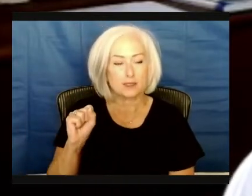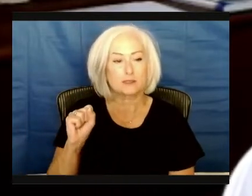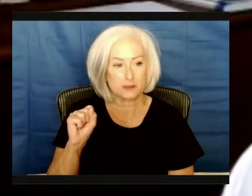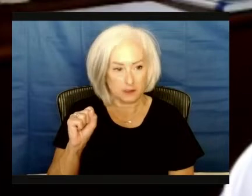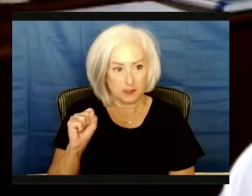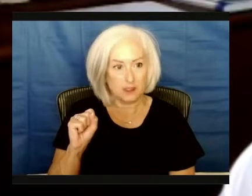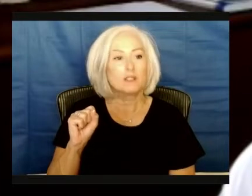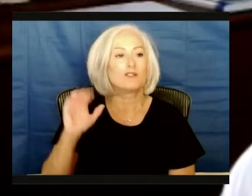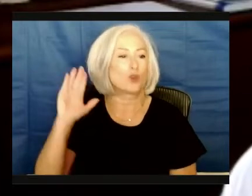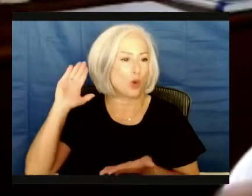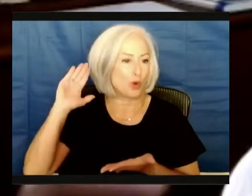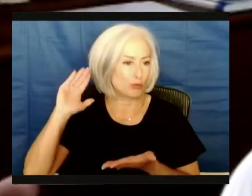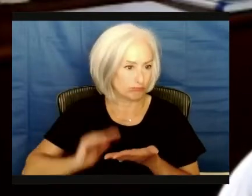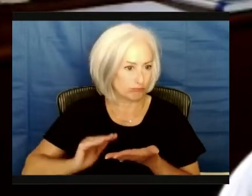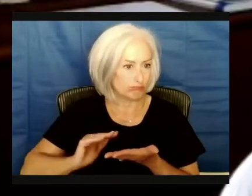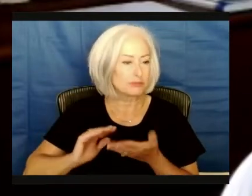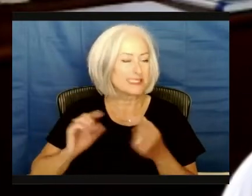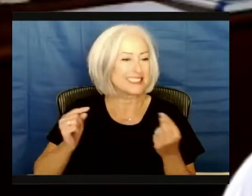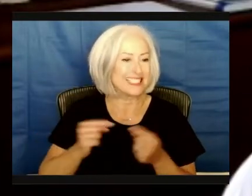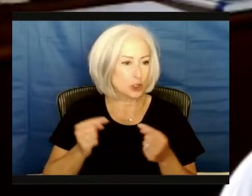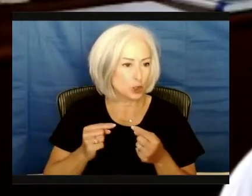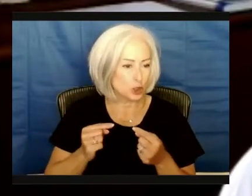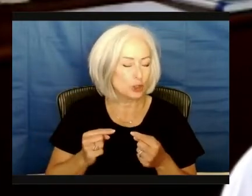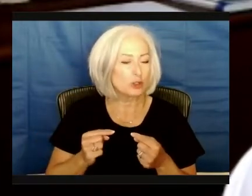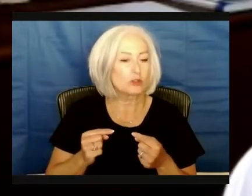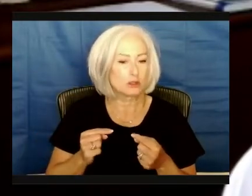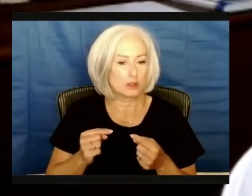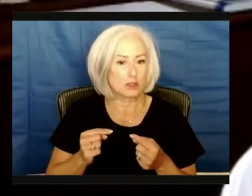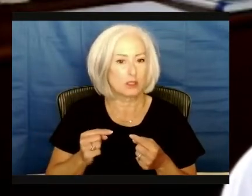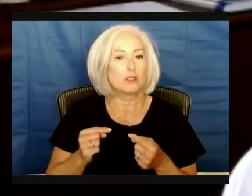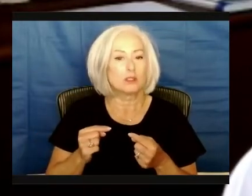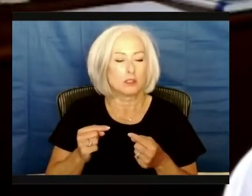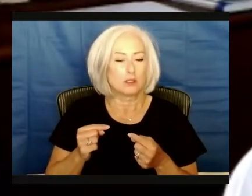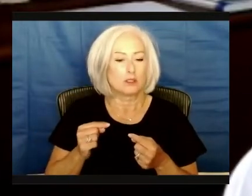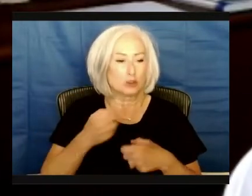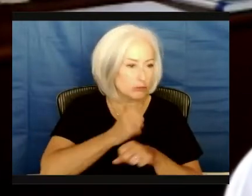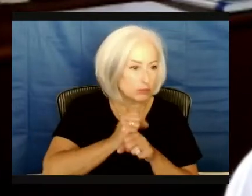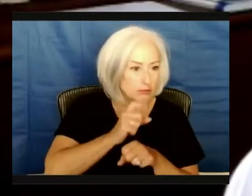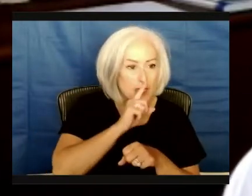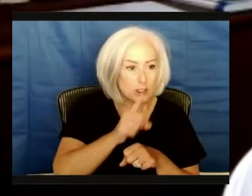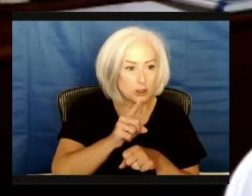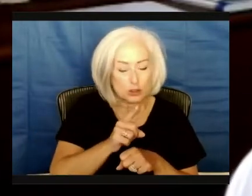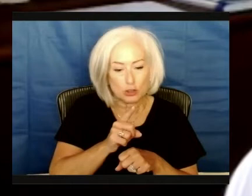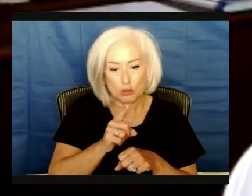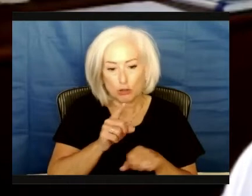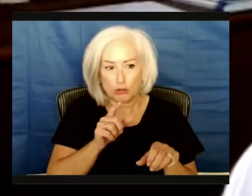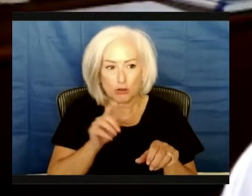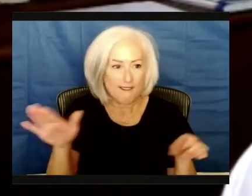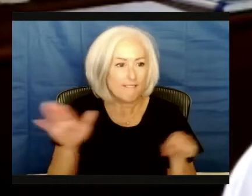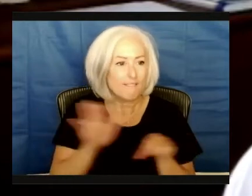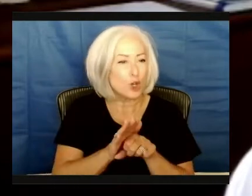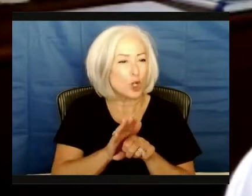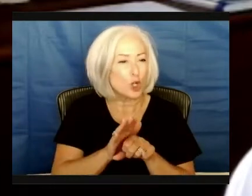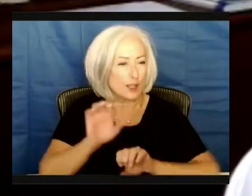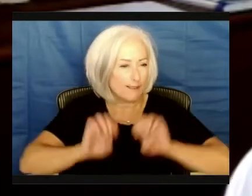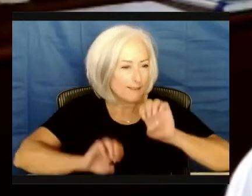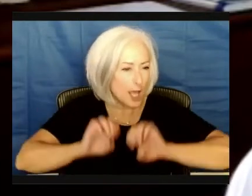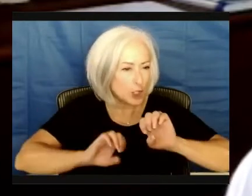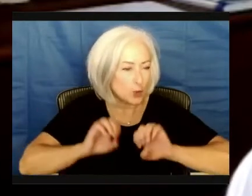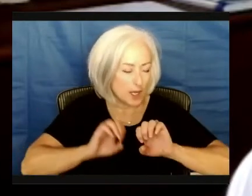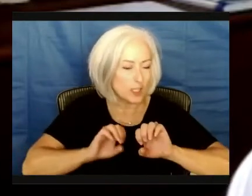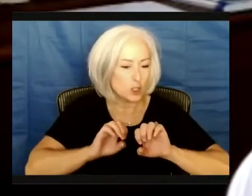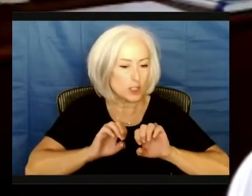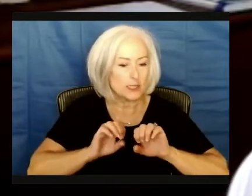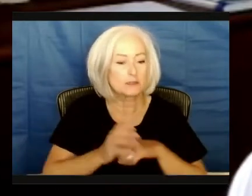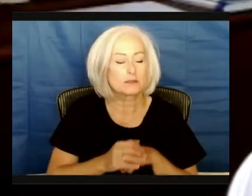injured population or patients so that we can make sure that they get a full evaluation, possibility of them